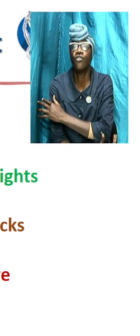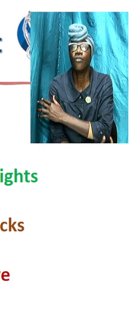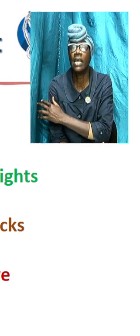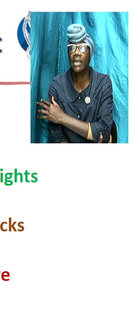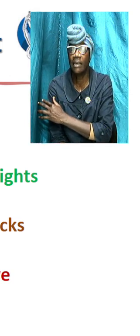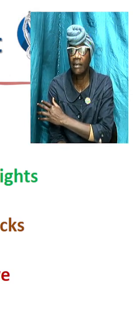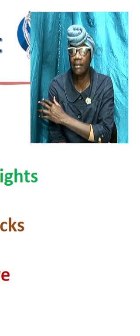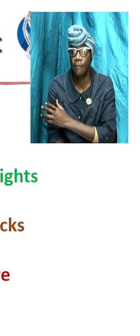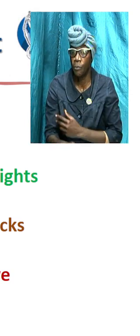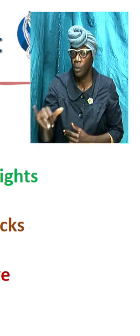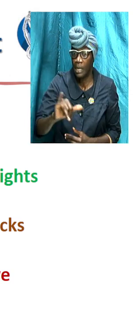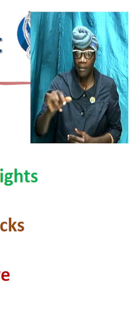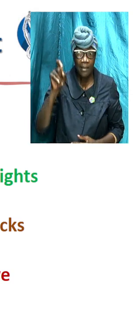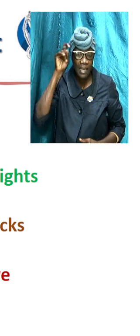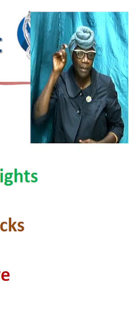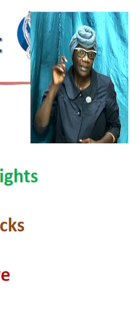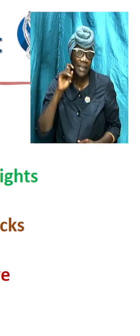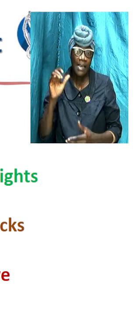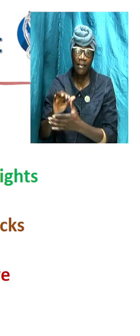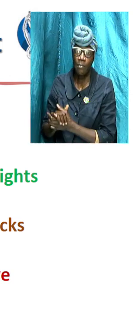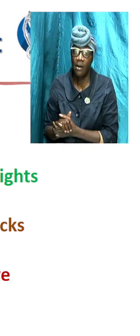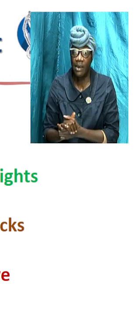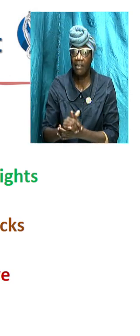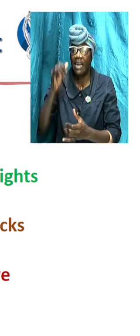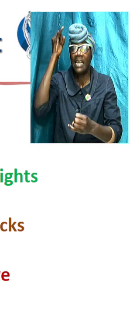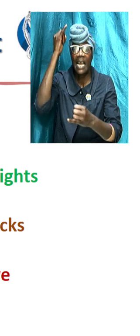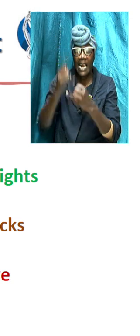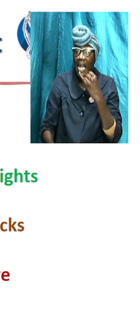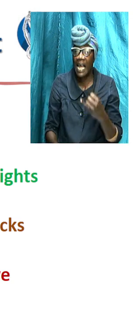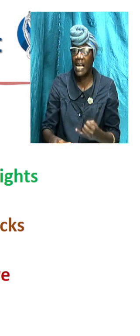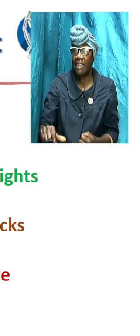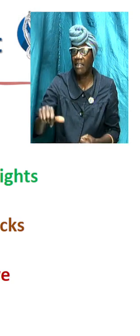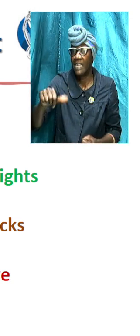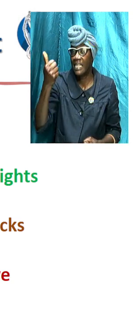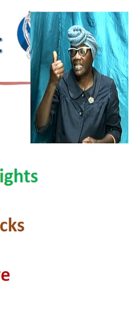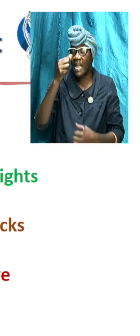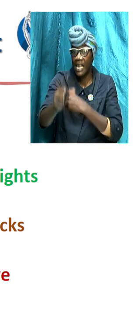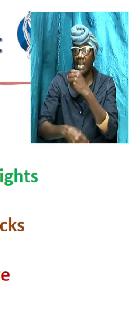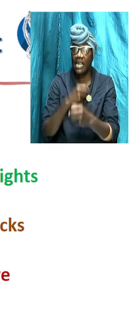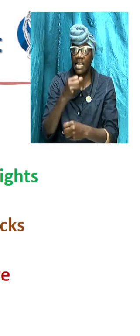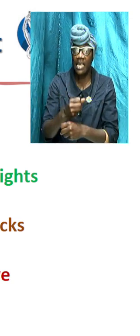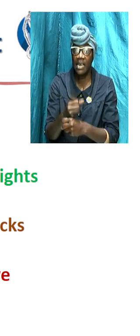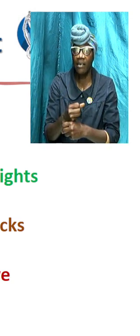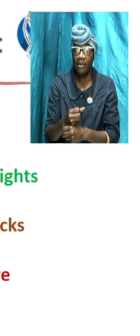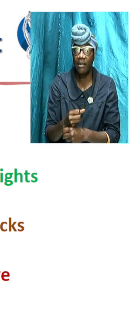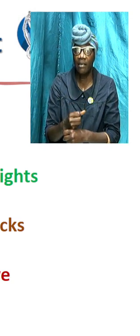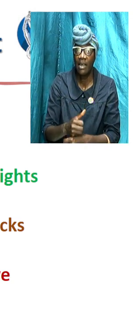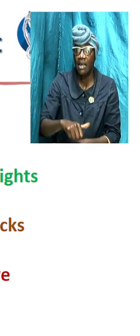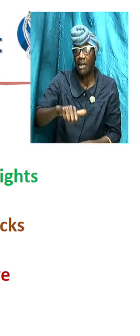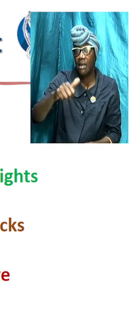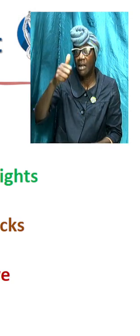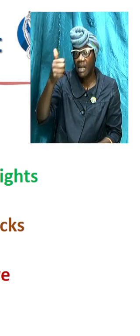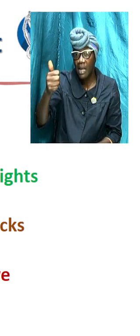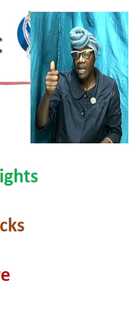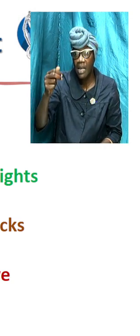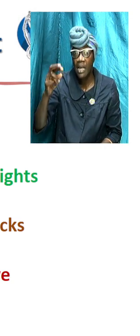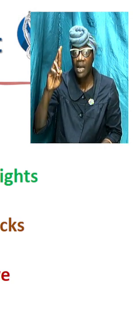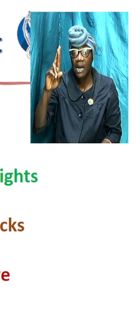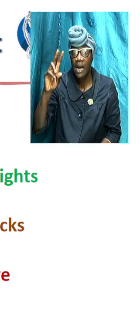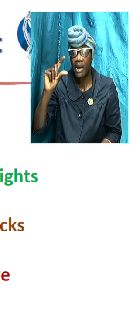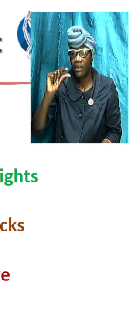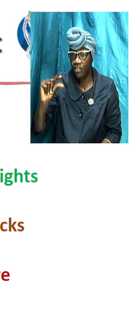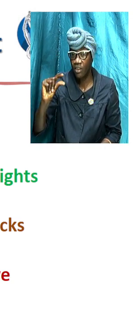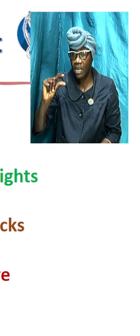happened within the last 10 years. So you have countries like Argentina, close countries like France, like Great